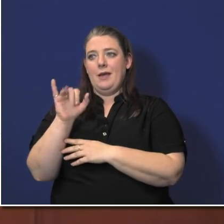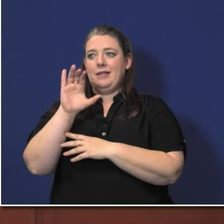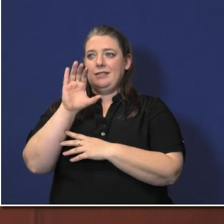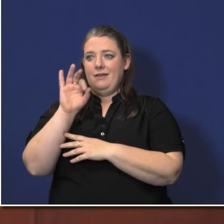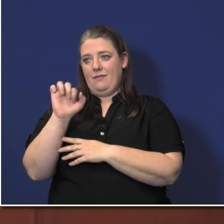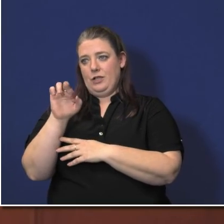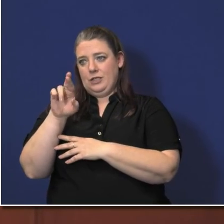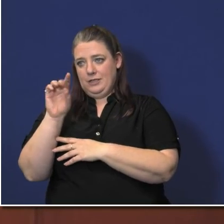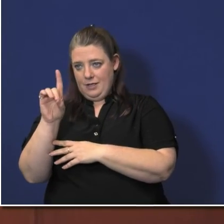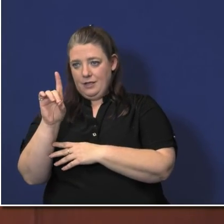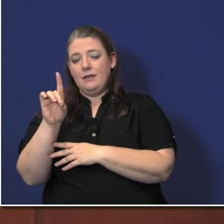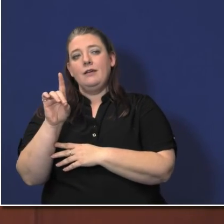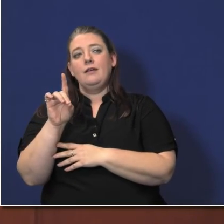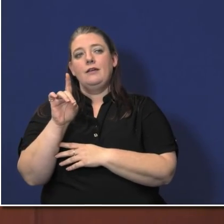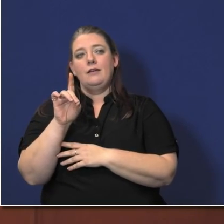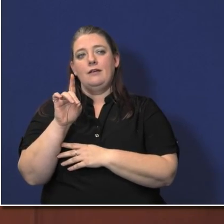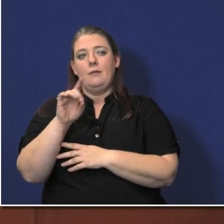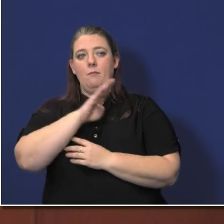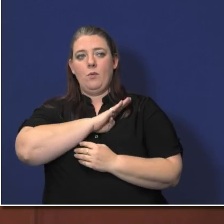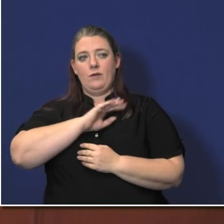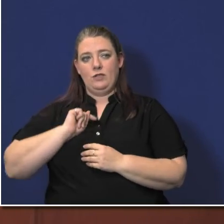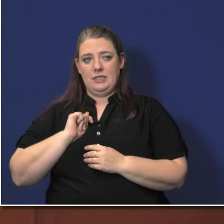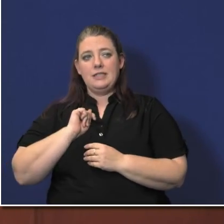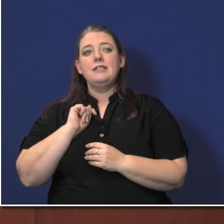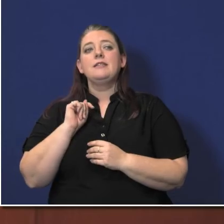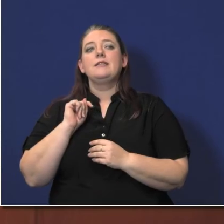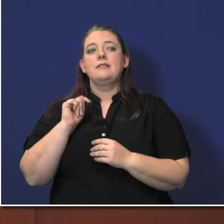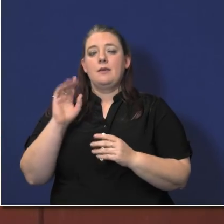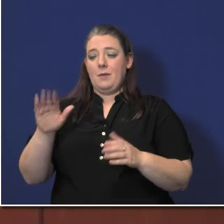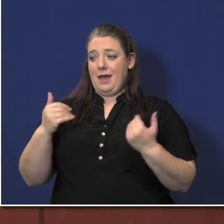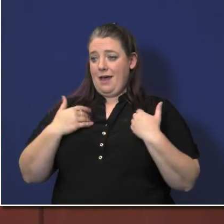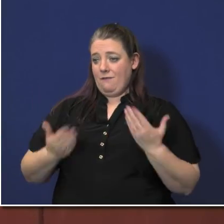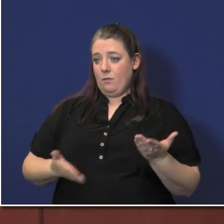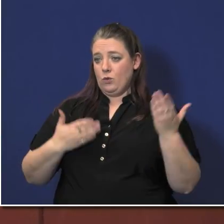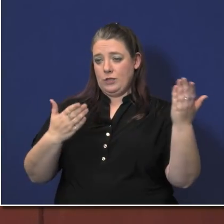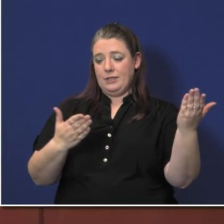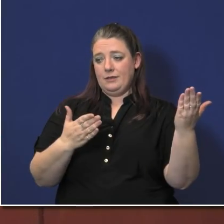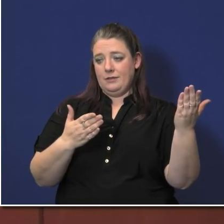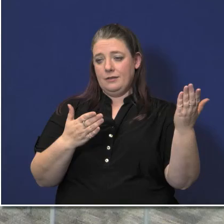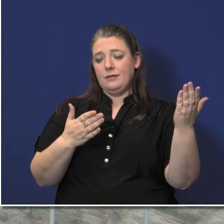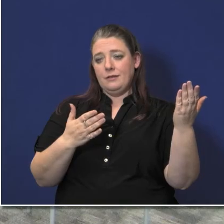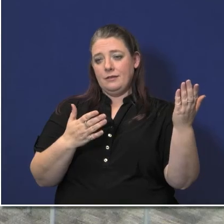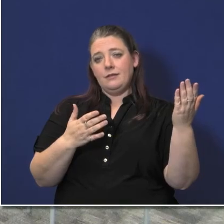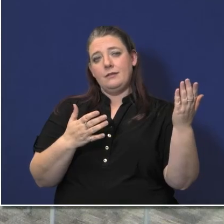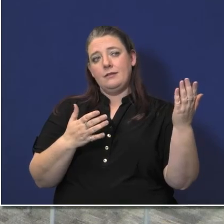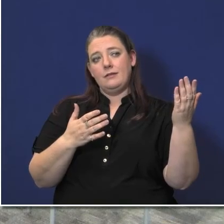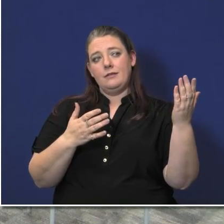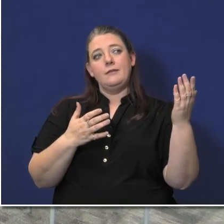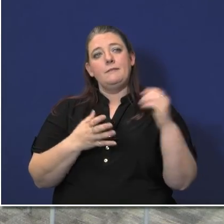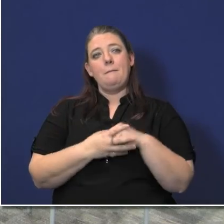Independent School District Board of Trustees. May I have a motion?